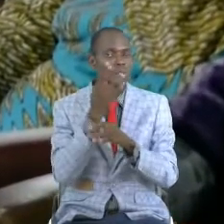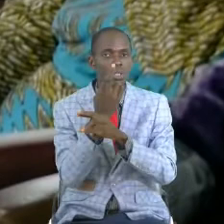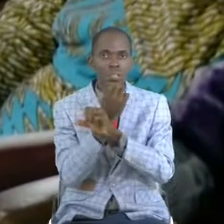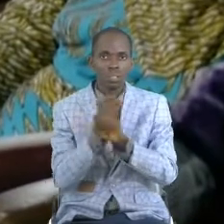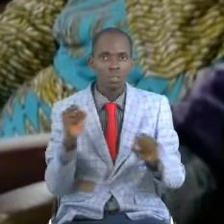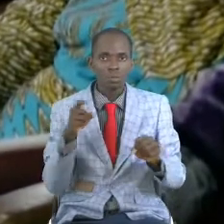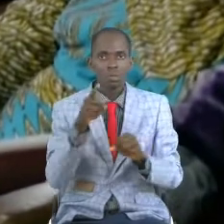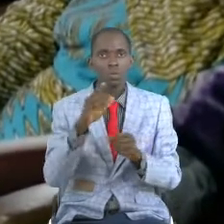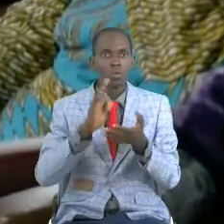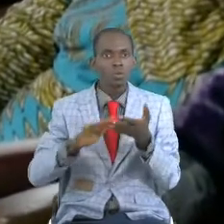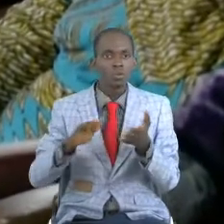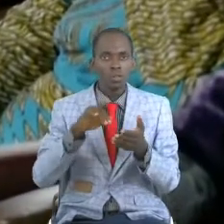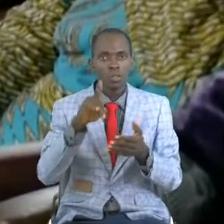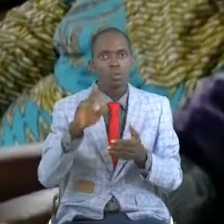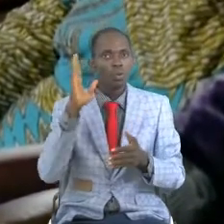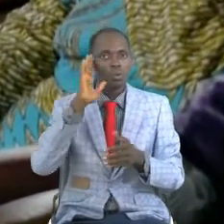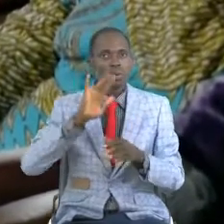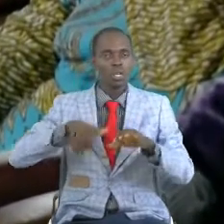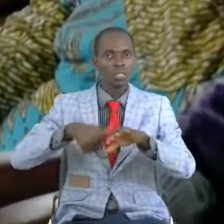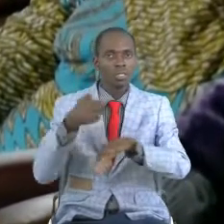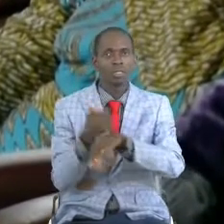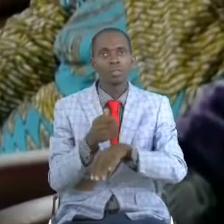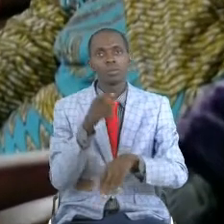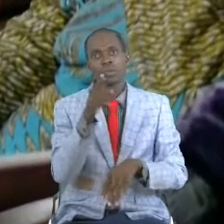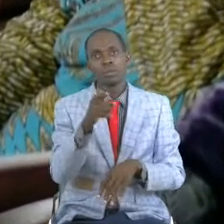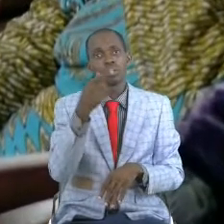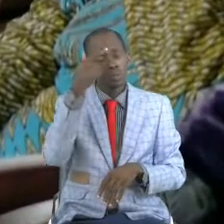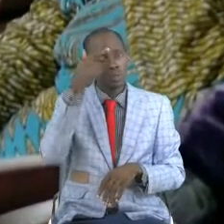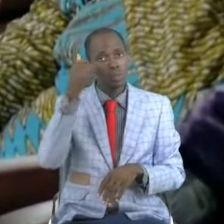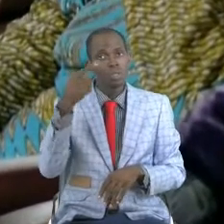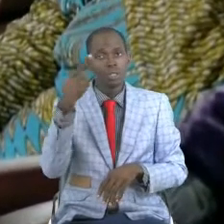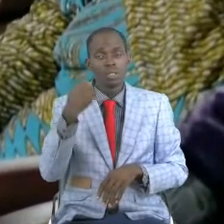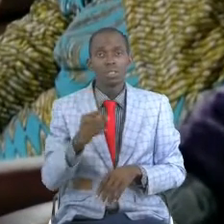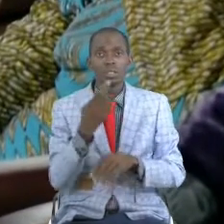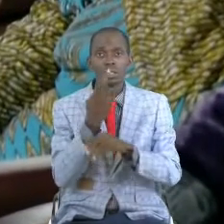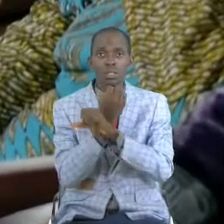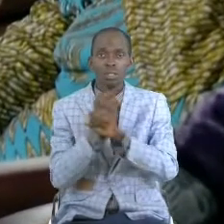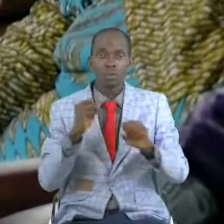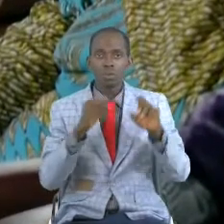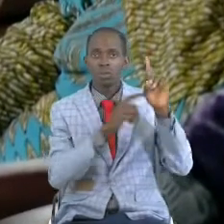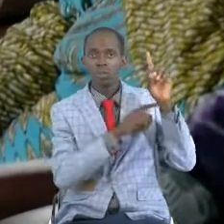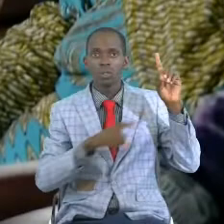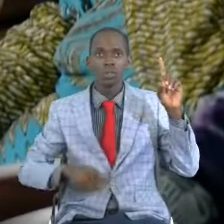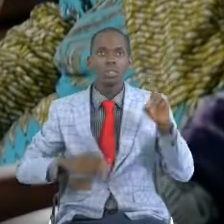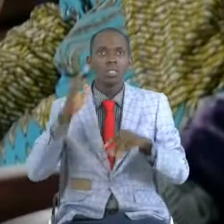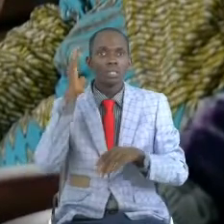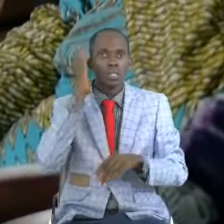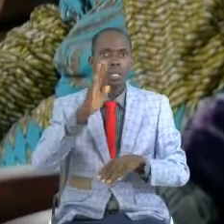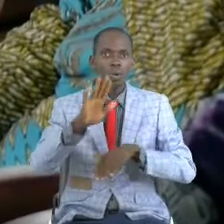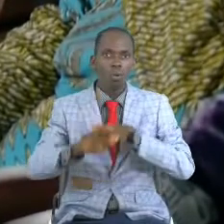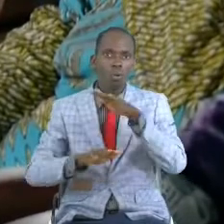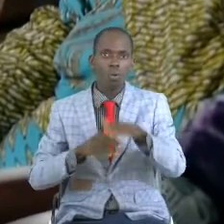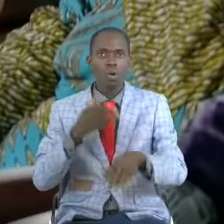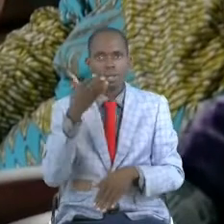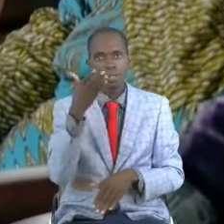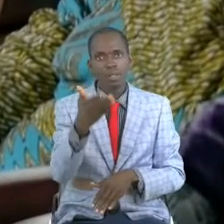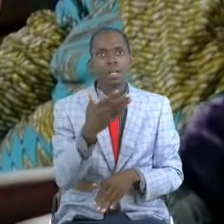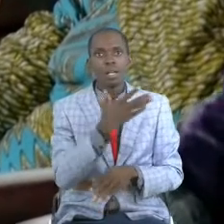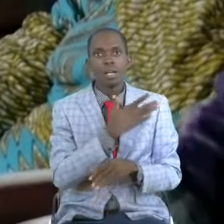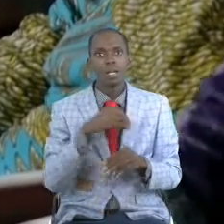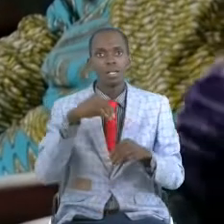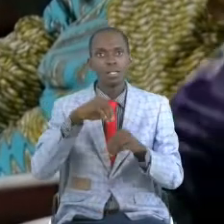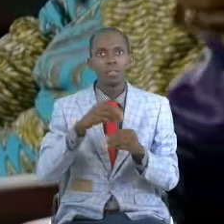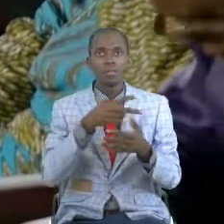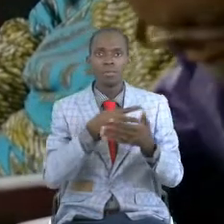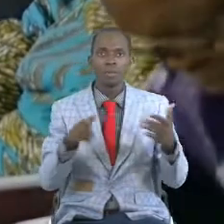will establish you, because the redeemed of the Lord shall walk therein. And then in verse 10,